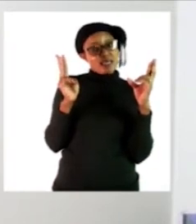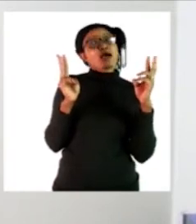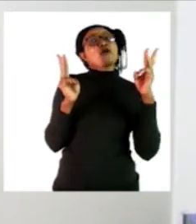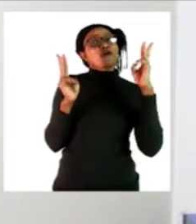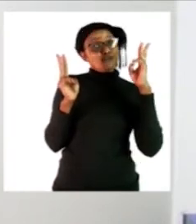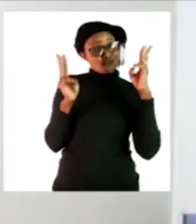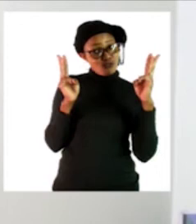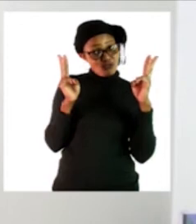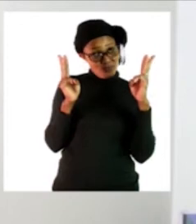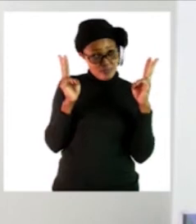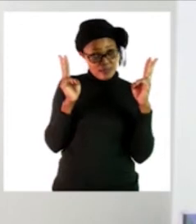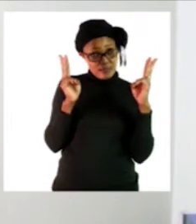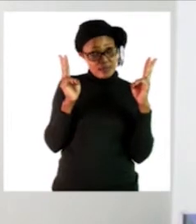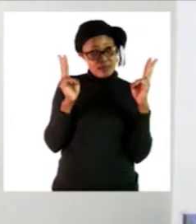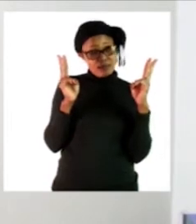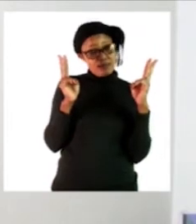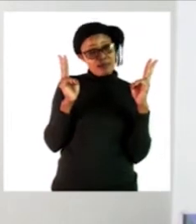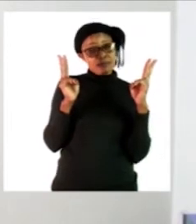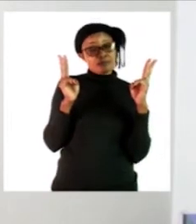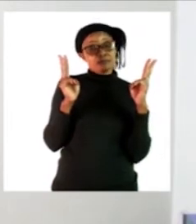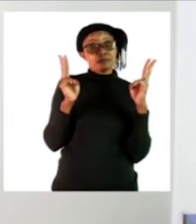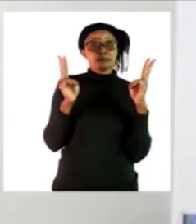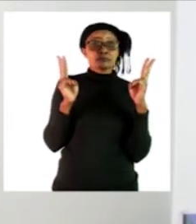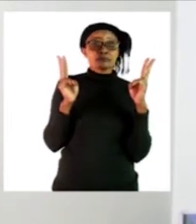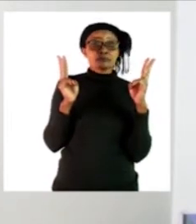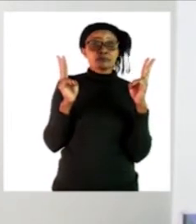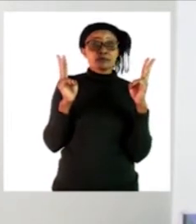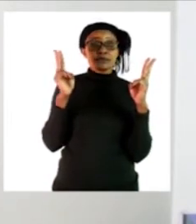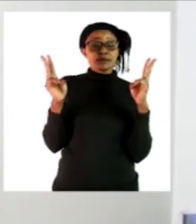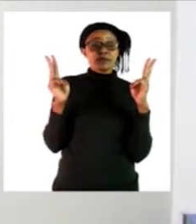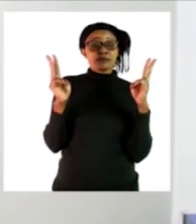3 as well. So, 3